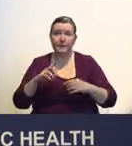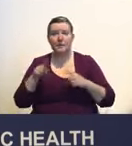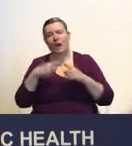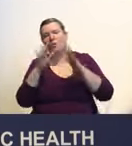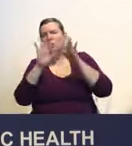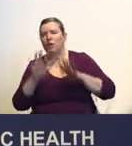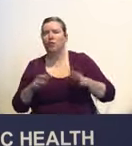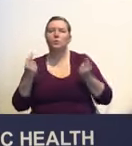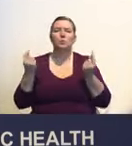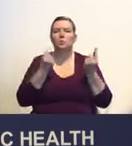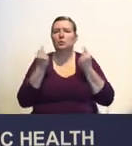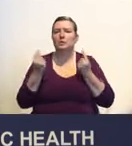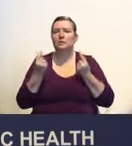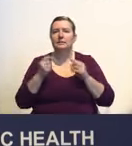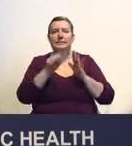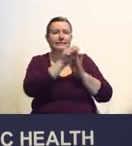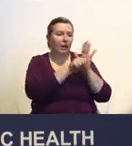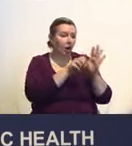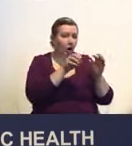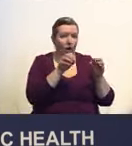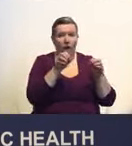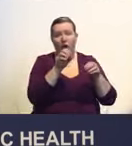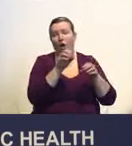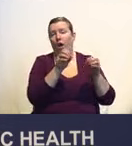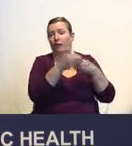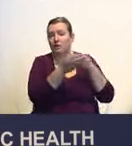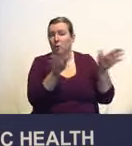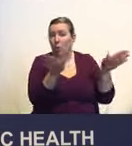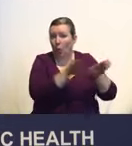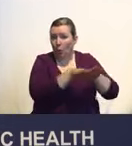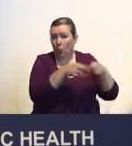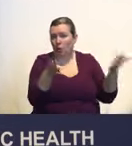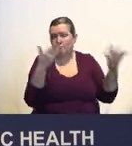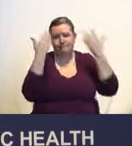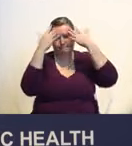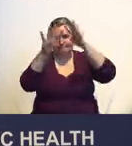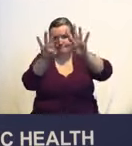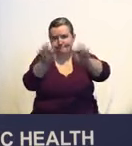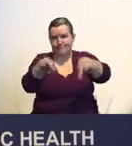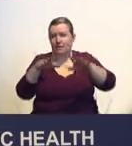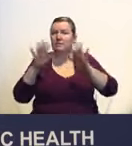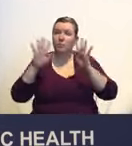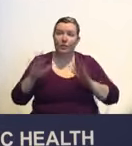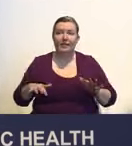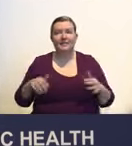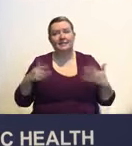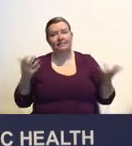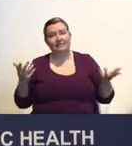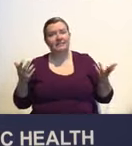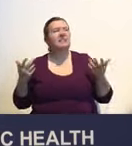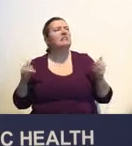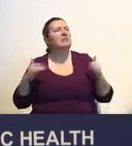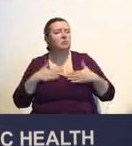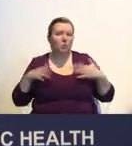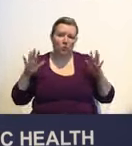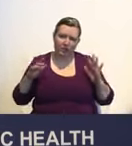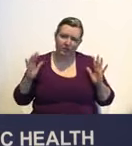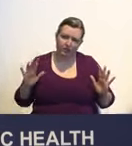about state offices come Friday morning. So winter is still with us, and I would, as always, steer folks to